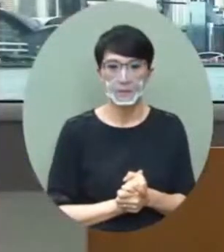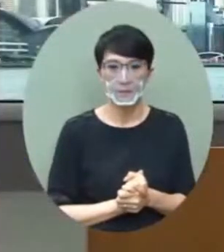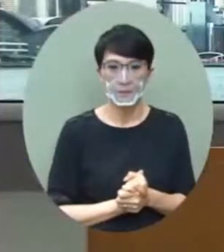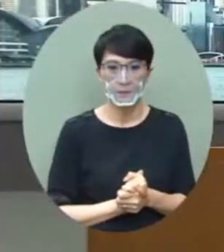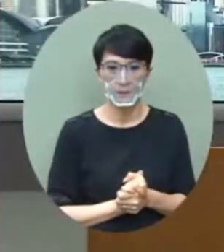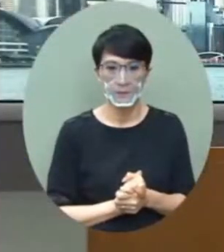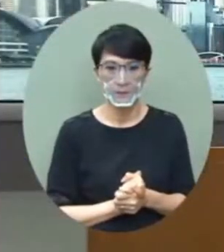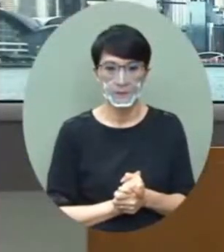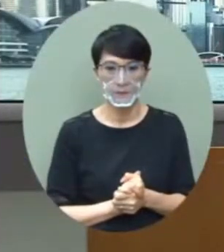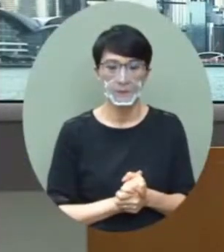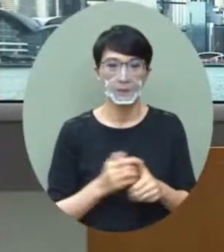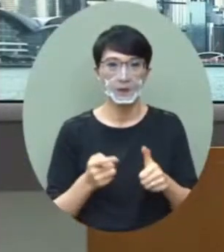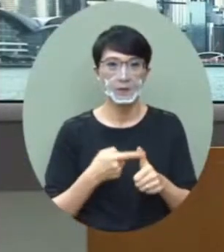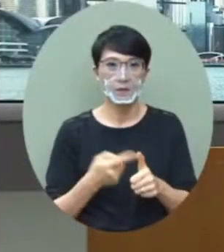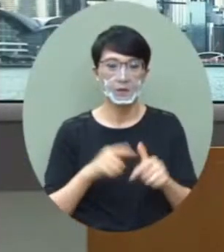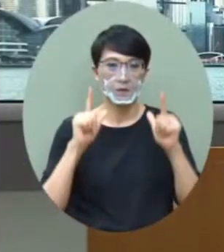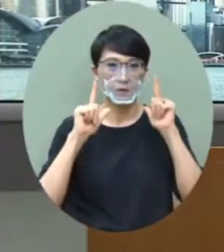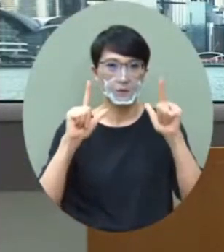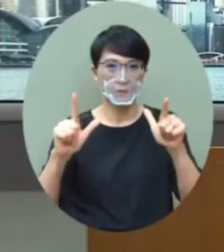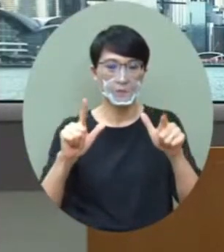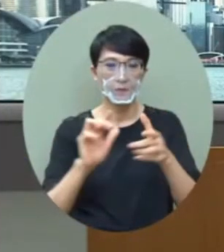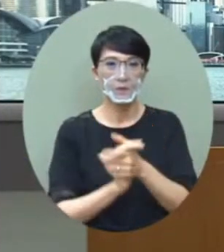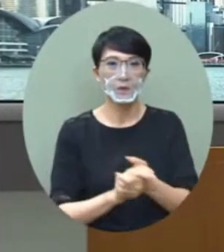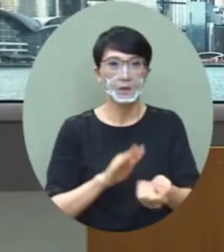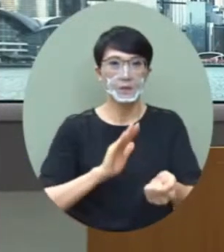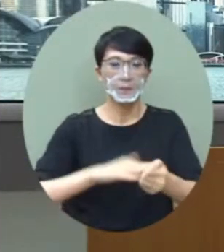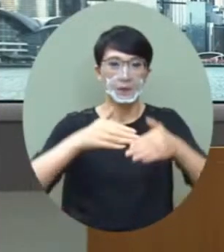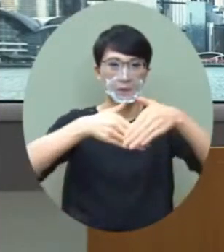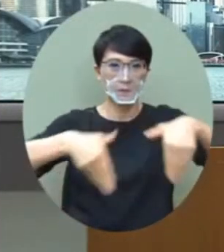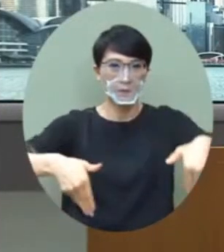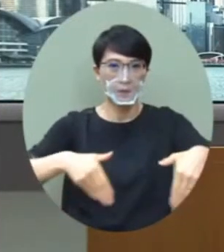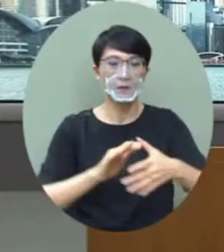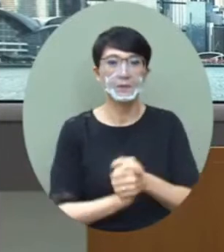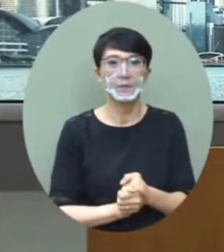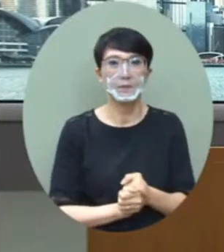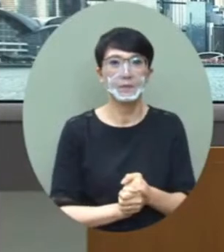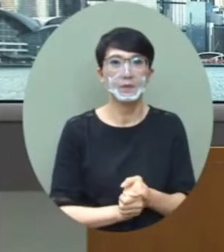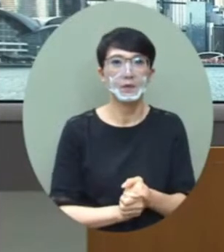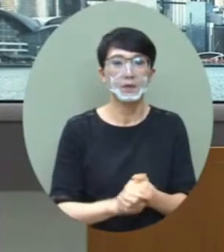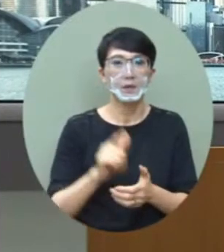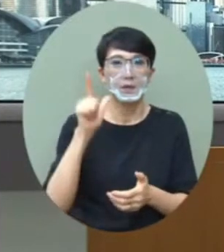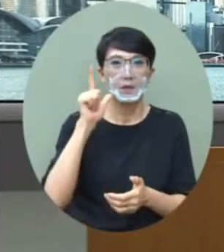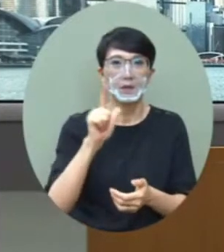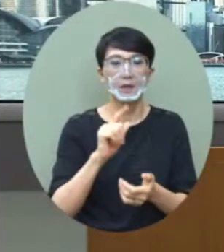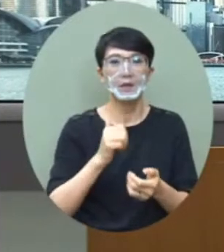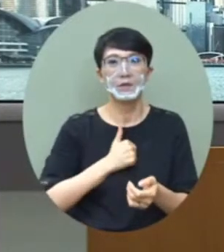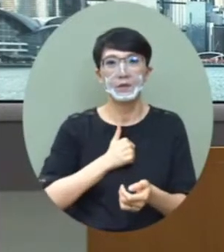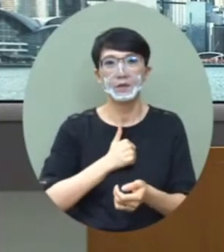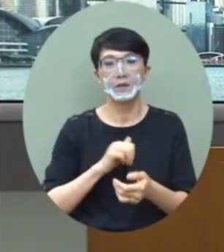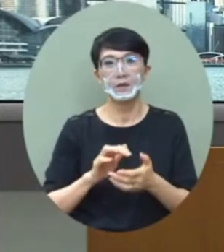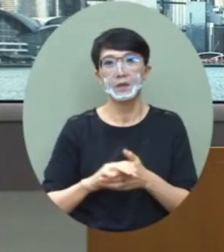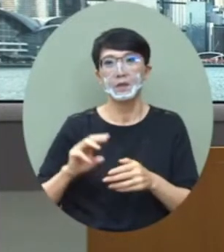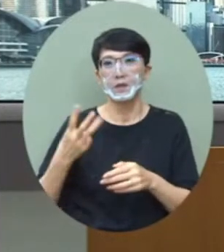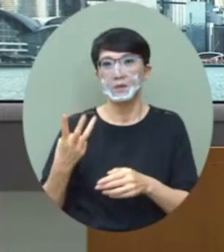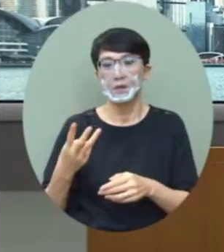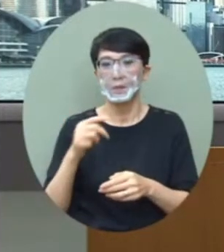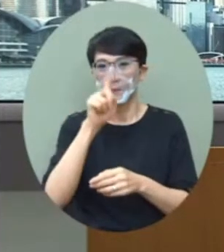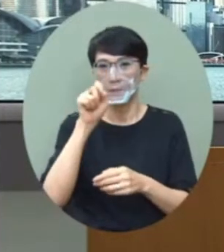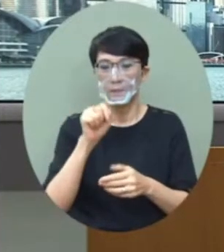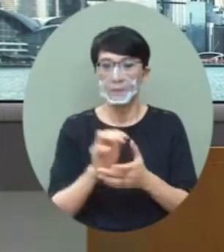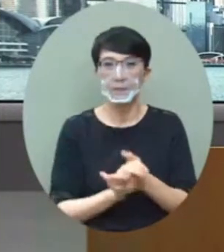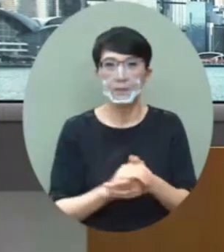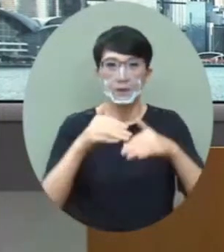non-emergency services for non-COVID patients be affected? I'll first talk about the arrangement of reverse